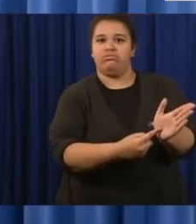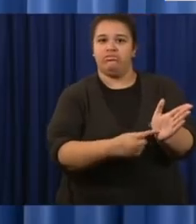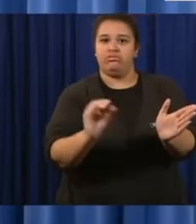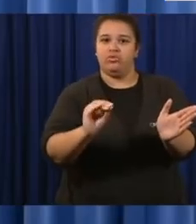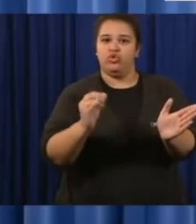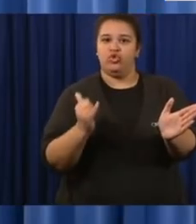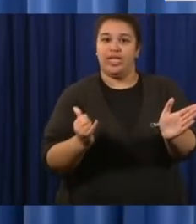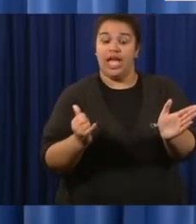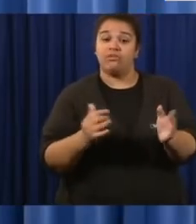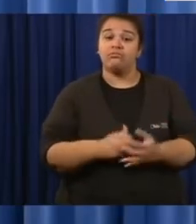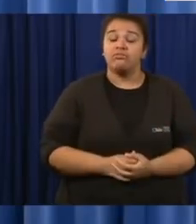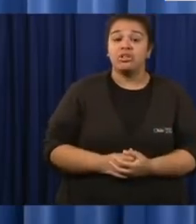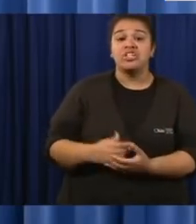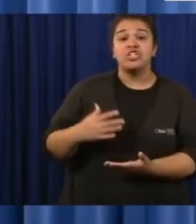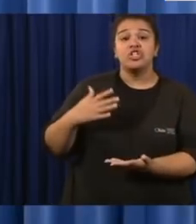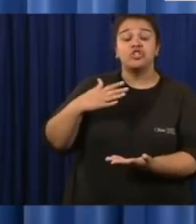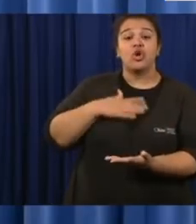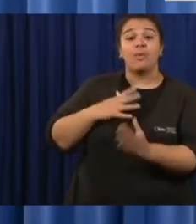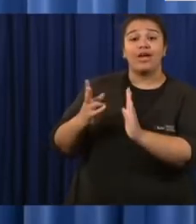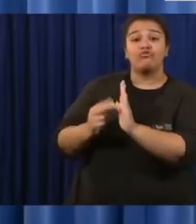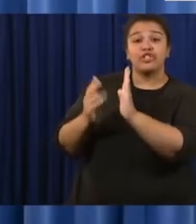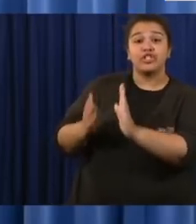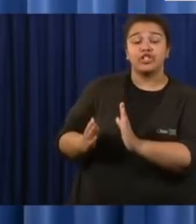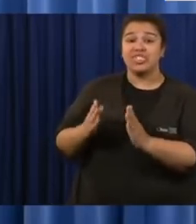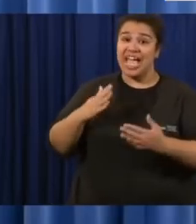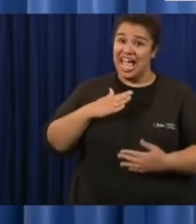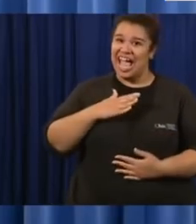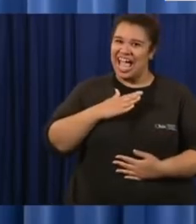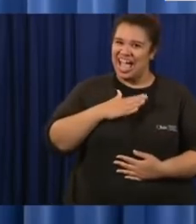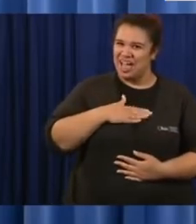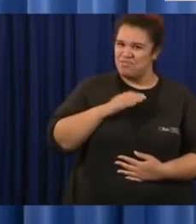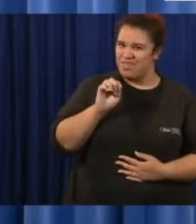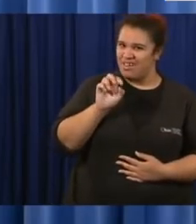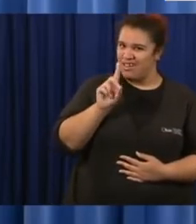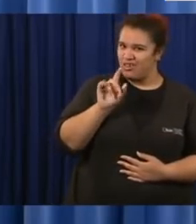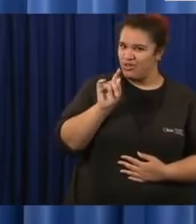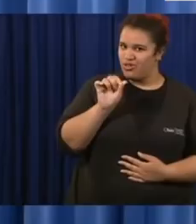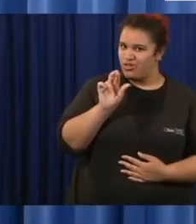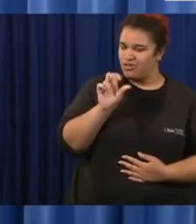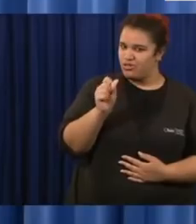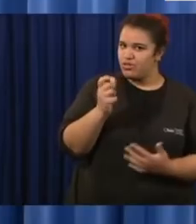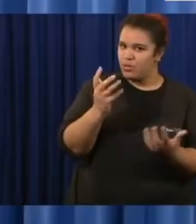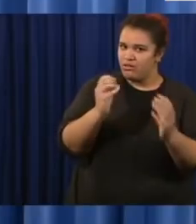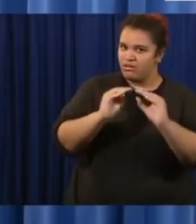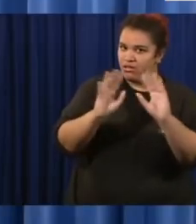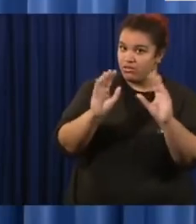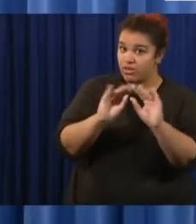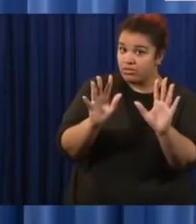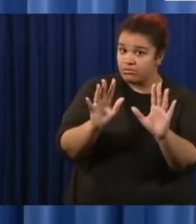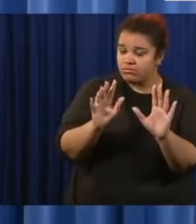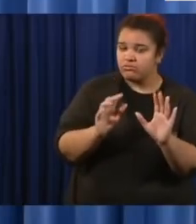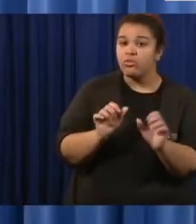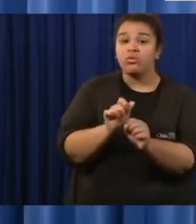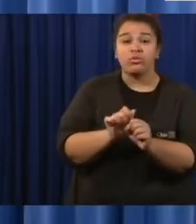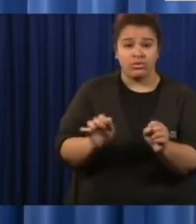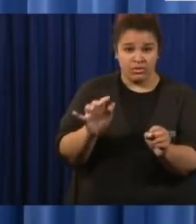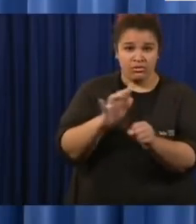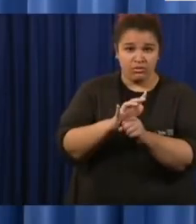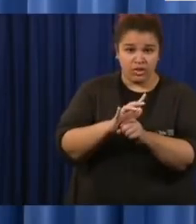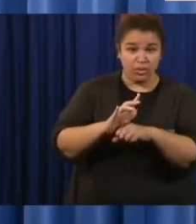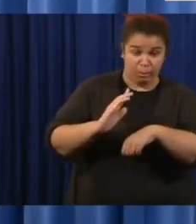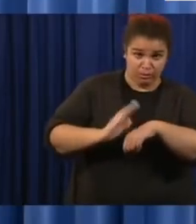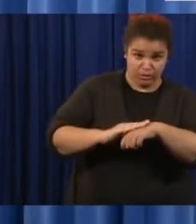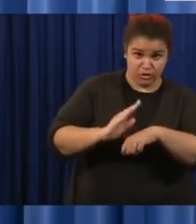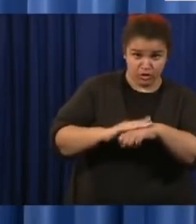my editors, to clarify a couple of things. Coronavirus precautions placed on businesses